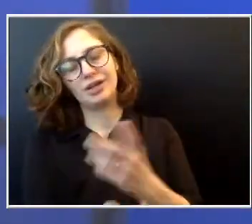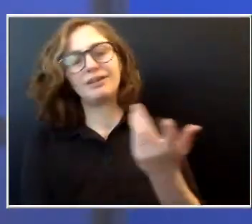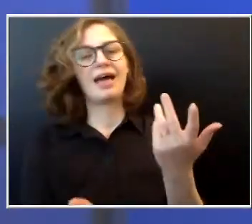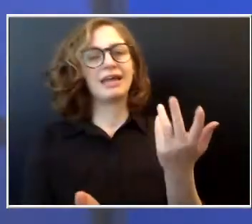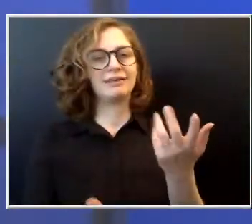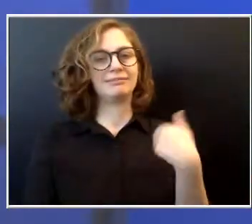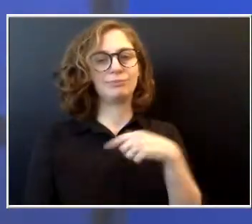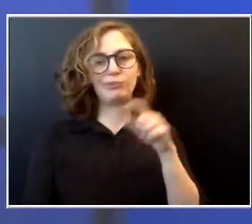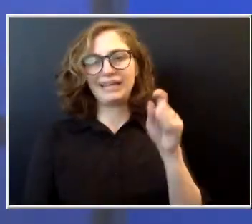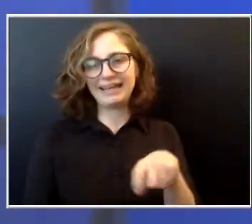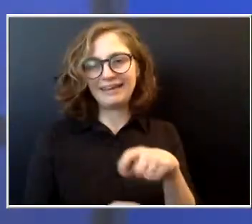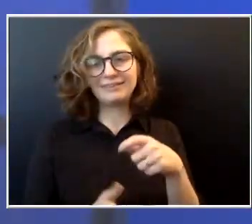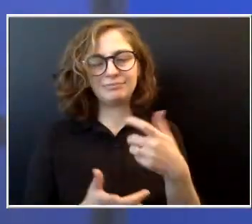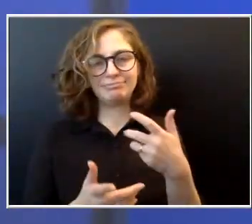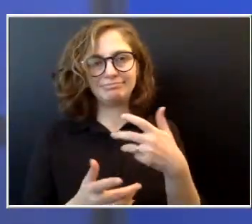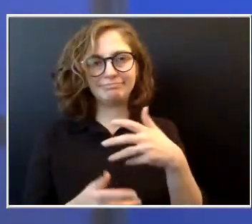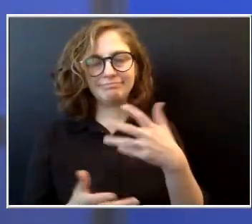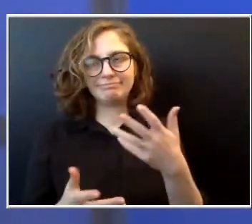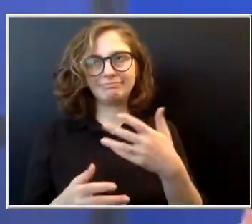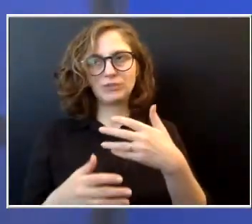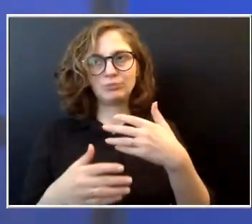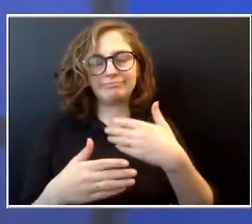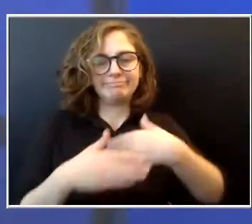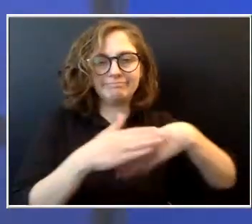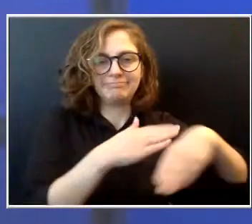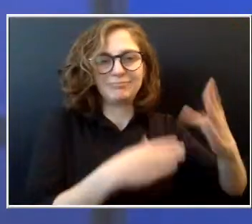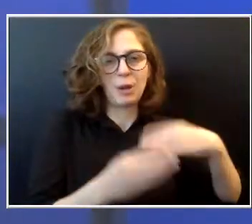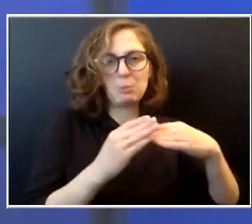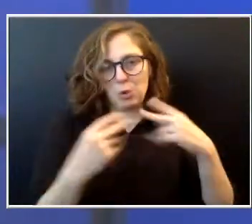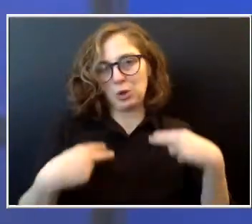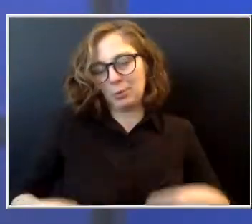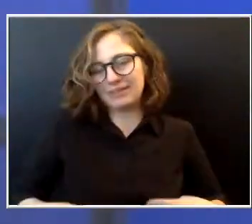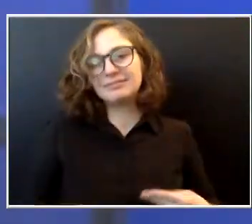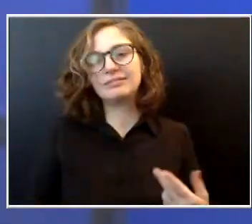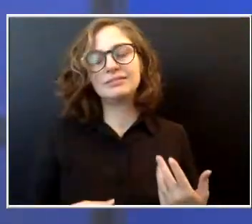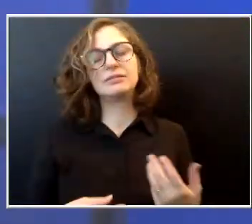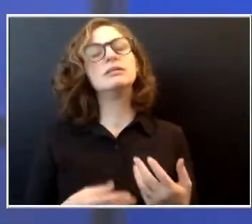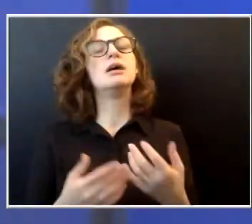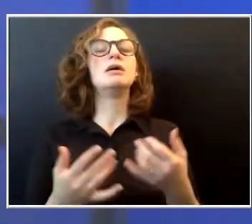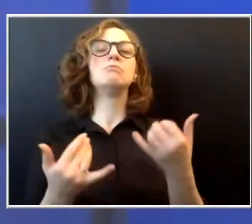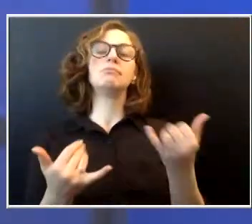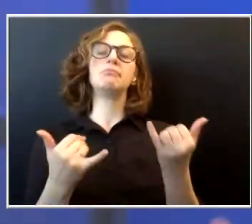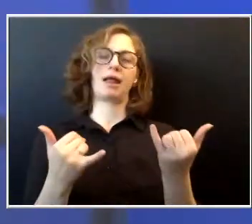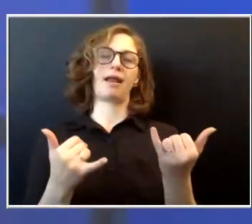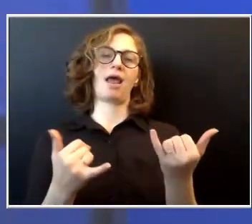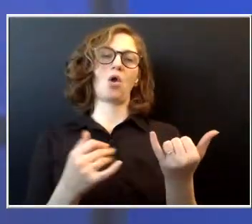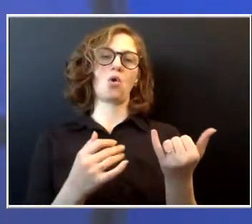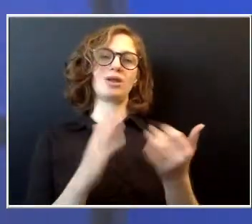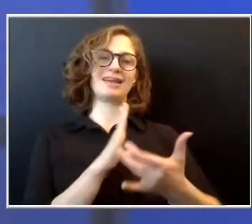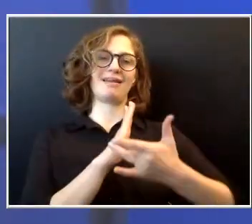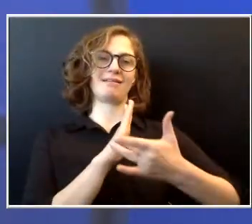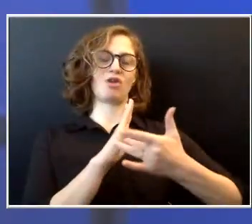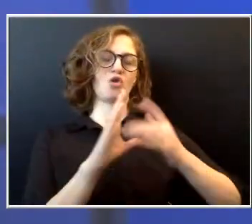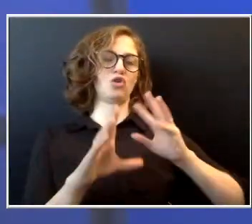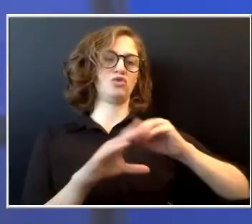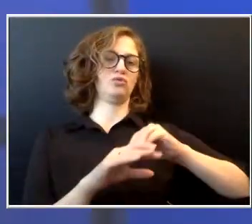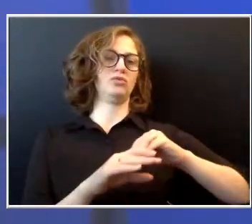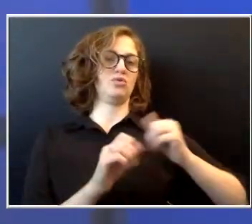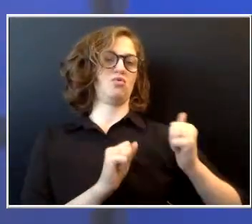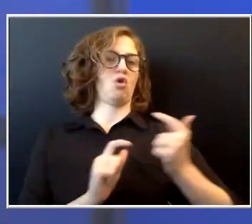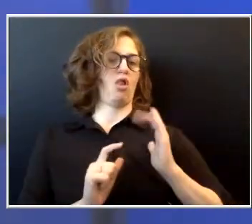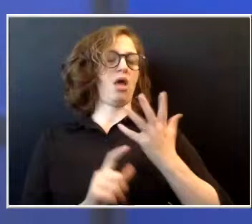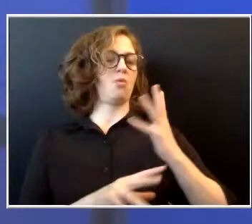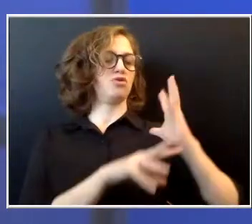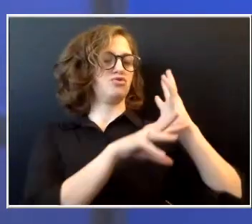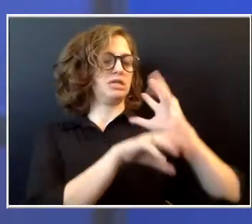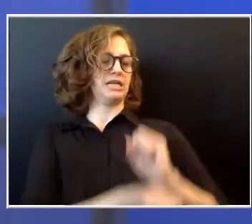all these things are factored in, but now we've introduced technology in a way that all the traditions are kind of being upended, and we're seeing